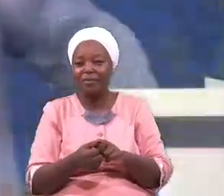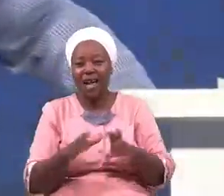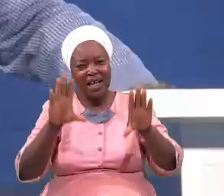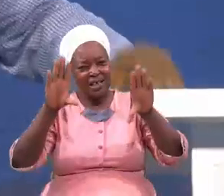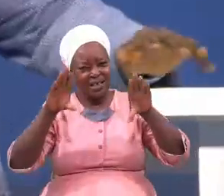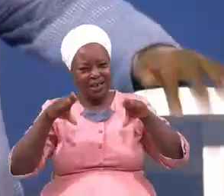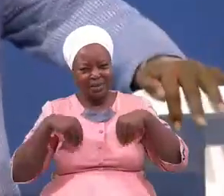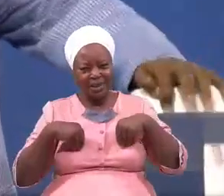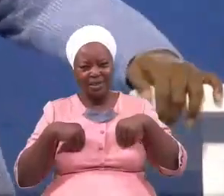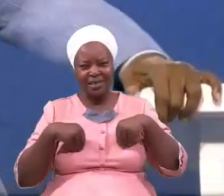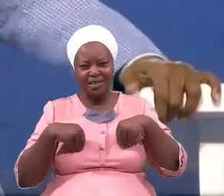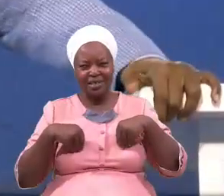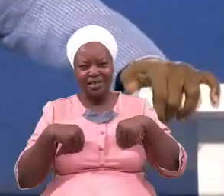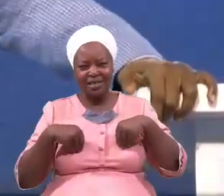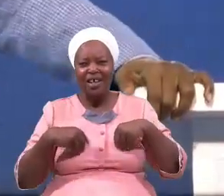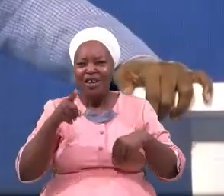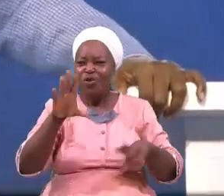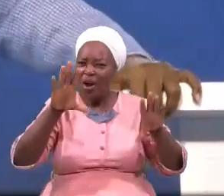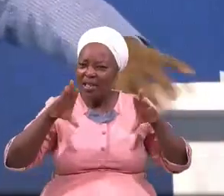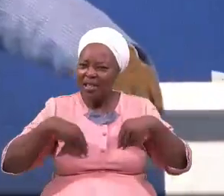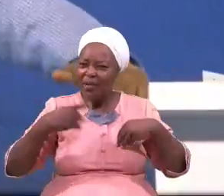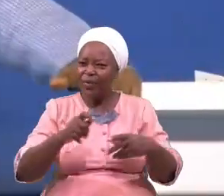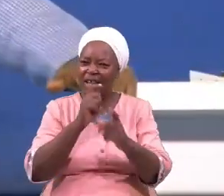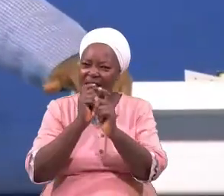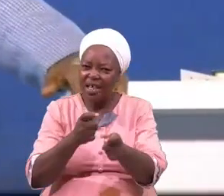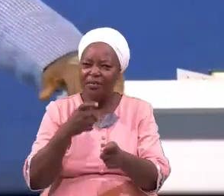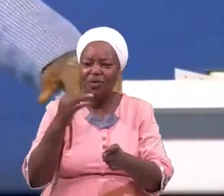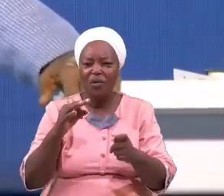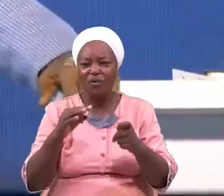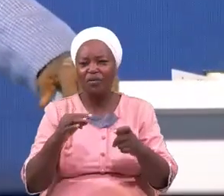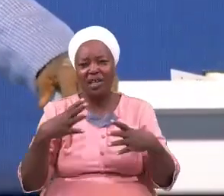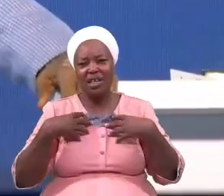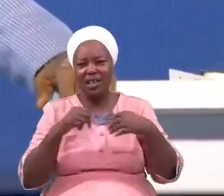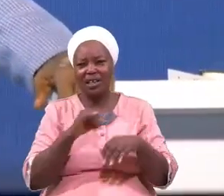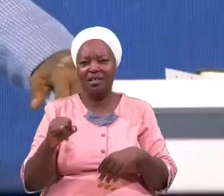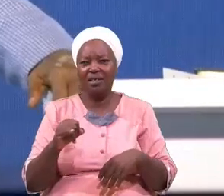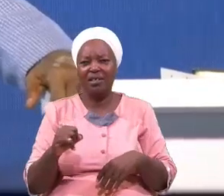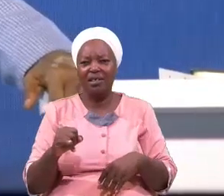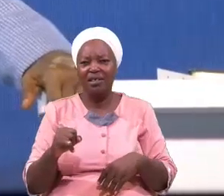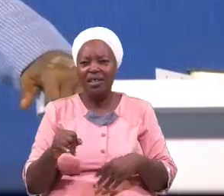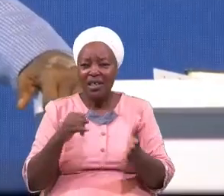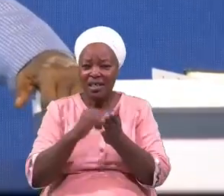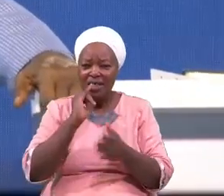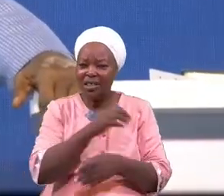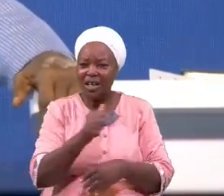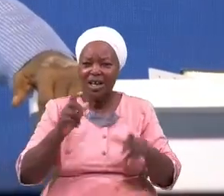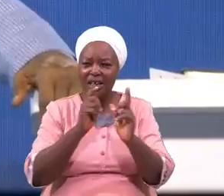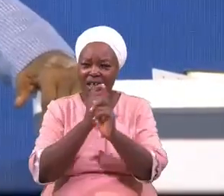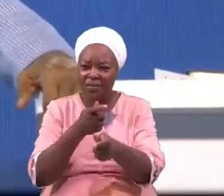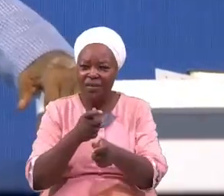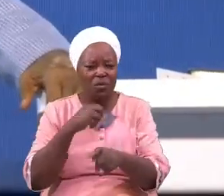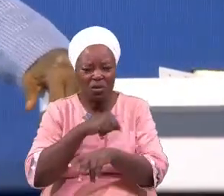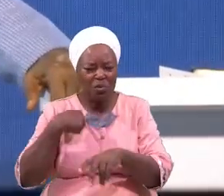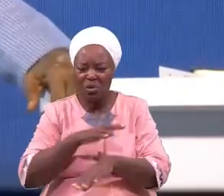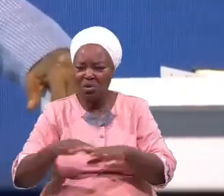Acceptance. You accept the gift of healing. It's a gift. We don't pay anything